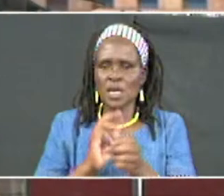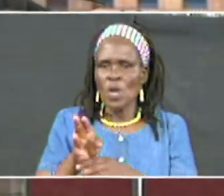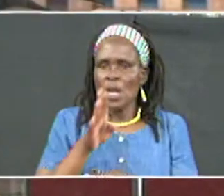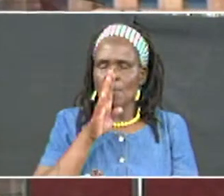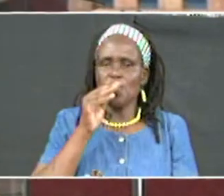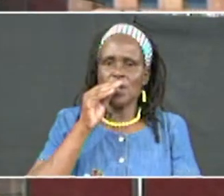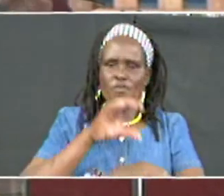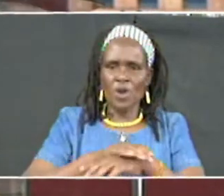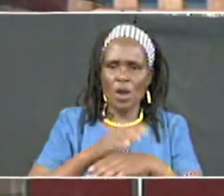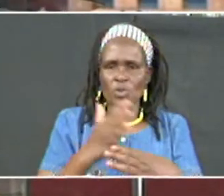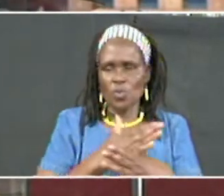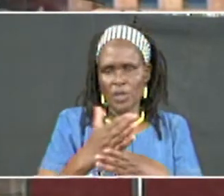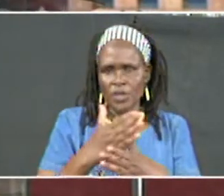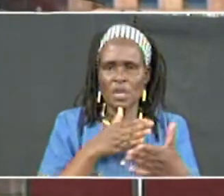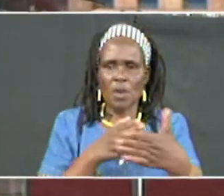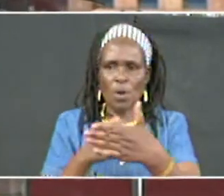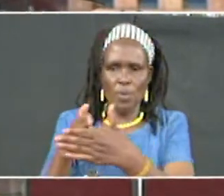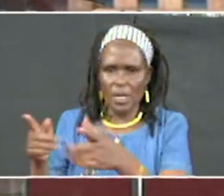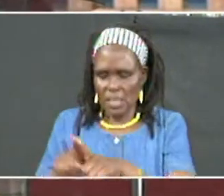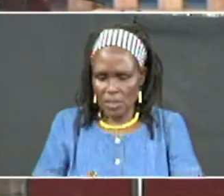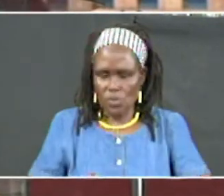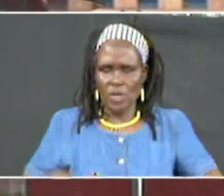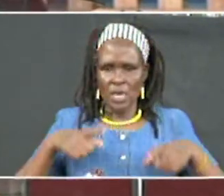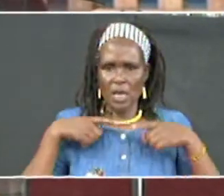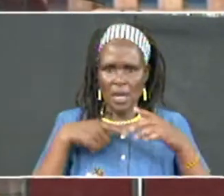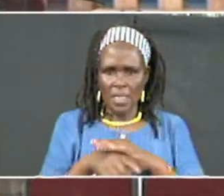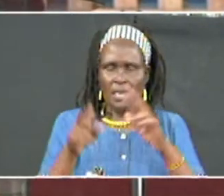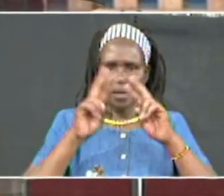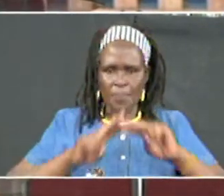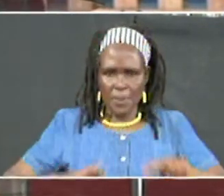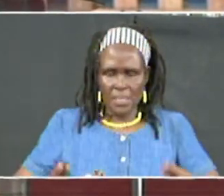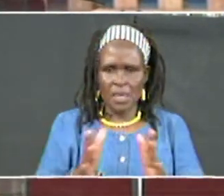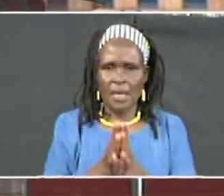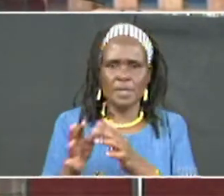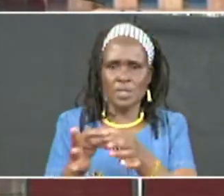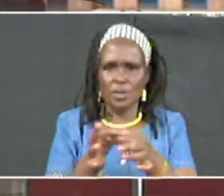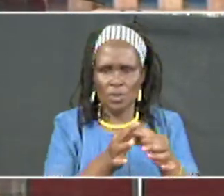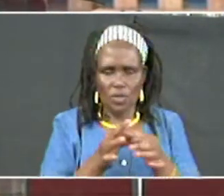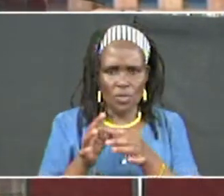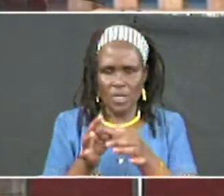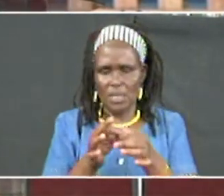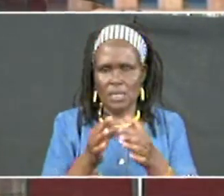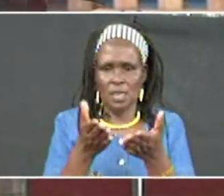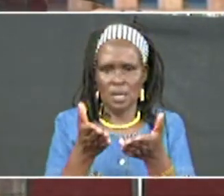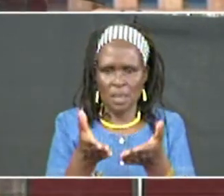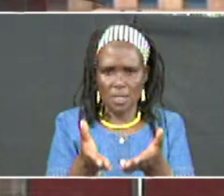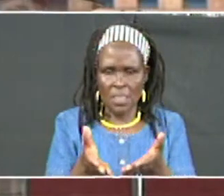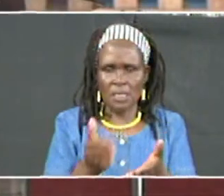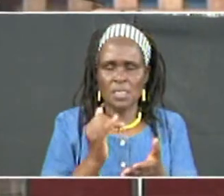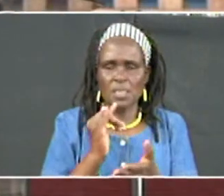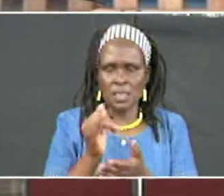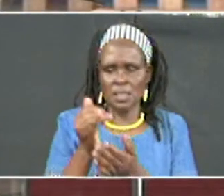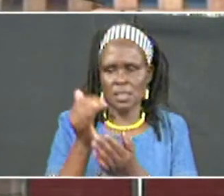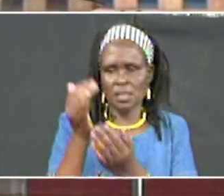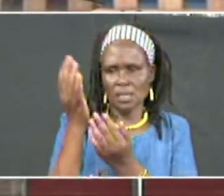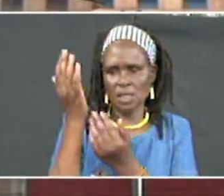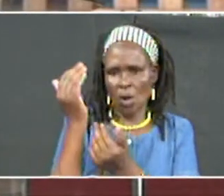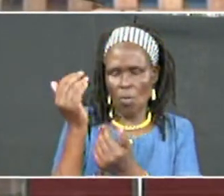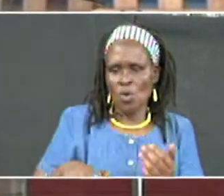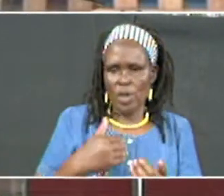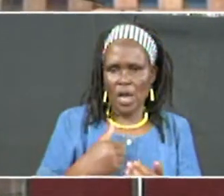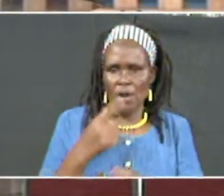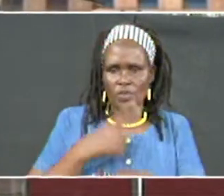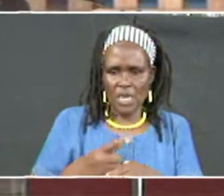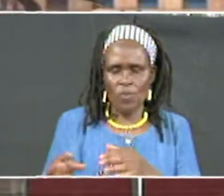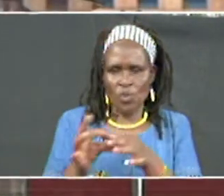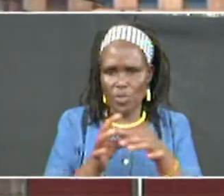borders as we dwell in peace and unity. This is the hope we have when we engage in